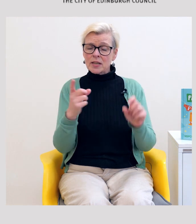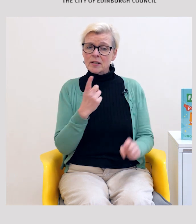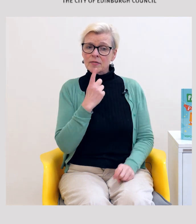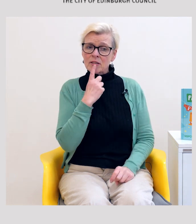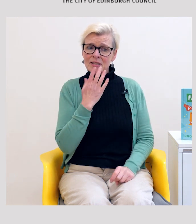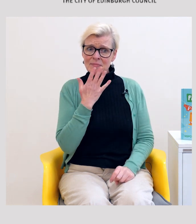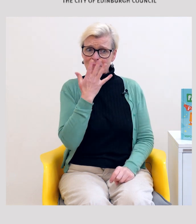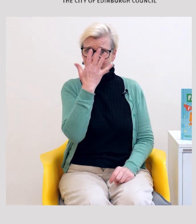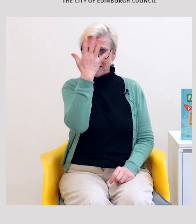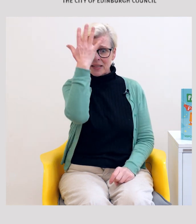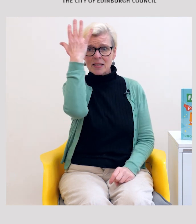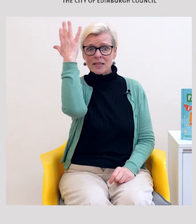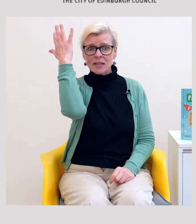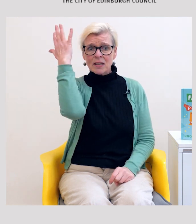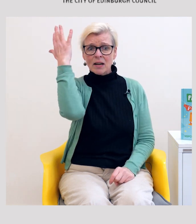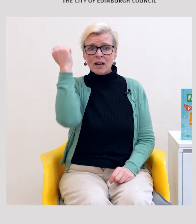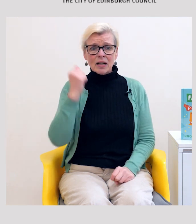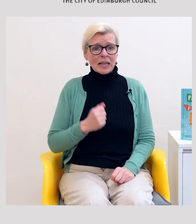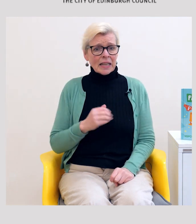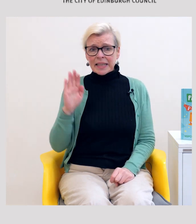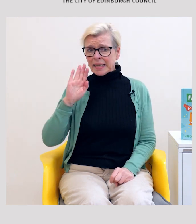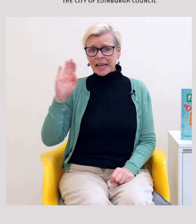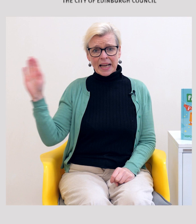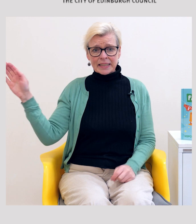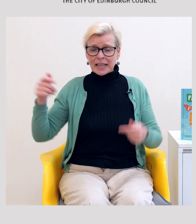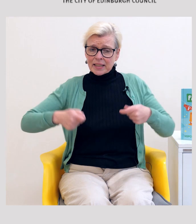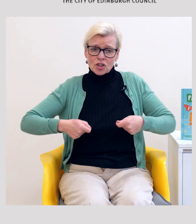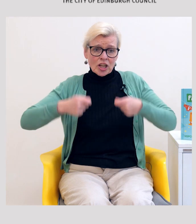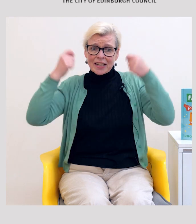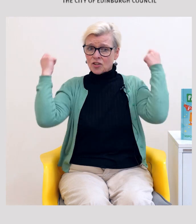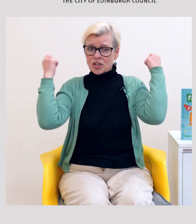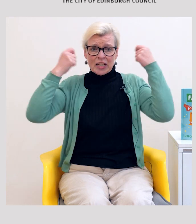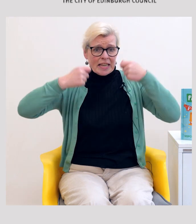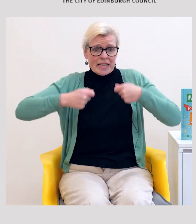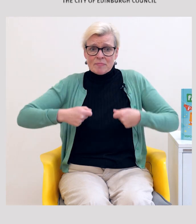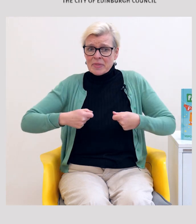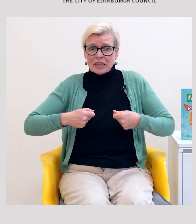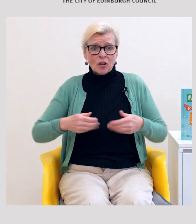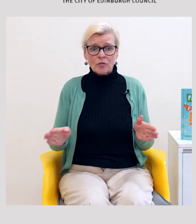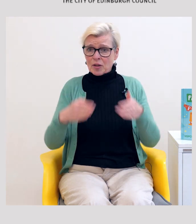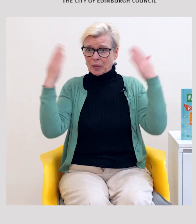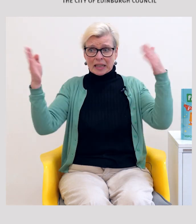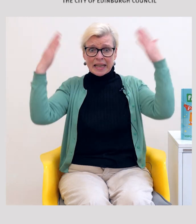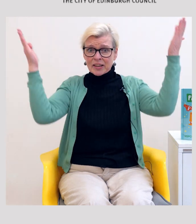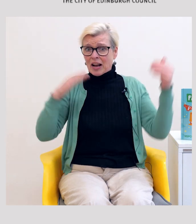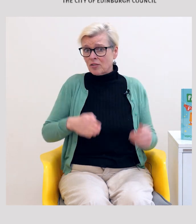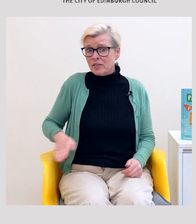Pantosaurus feels embarrassed. He can't get changed in the middle of